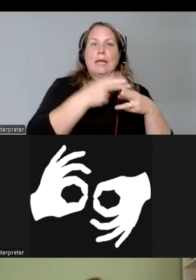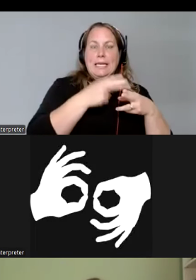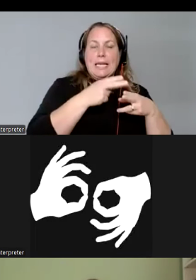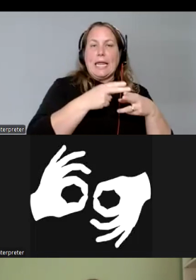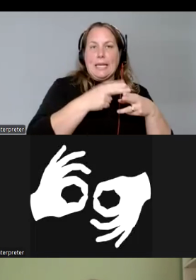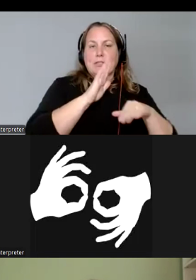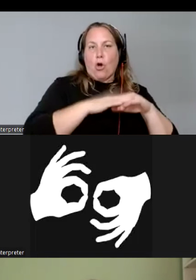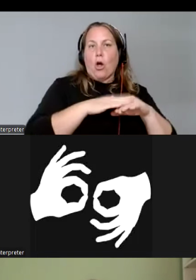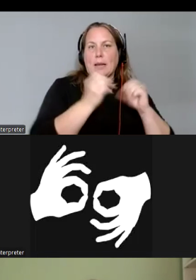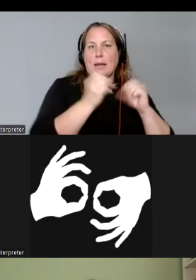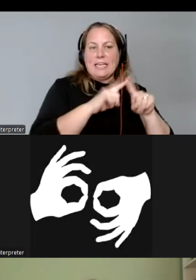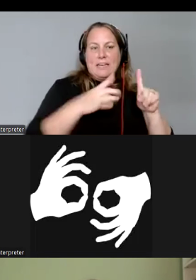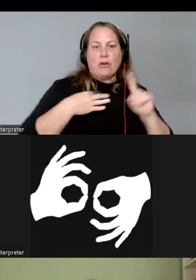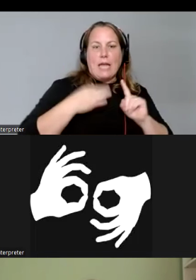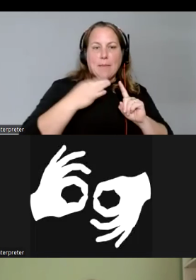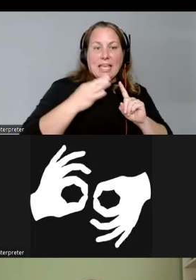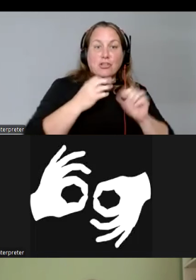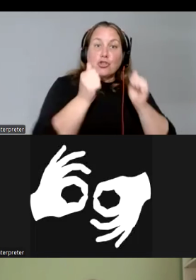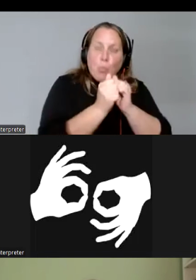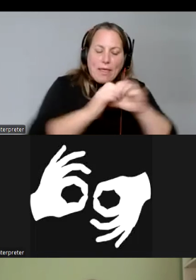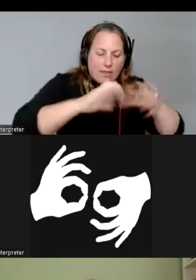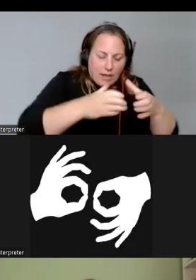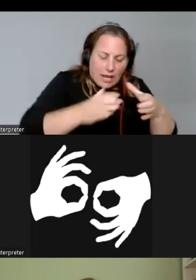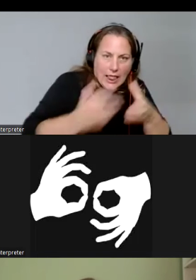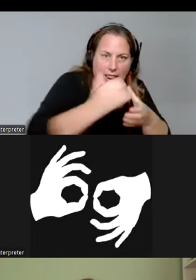entirely okay. Next slide, please.